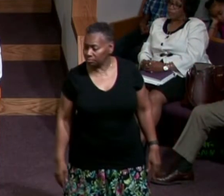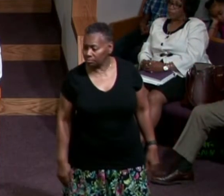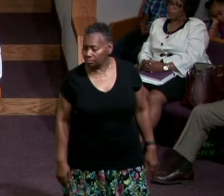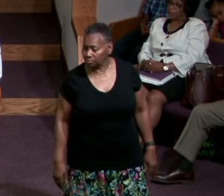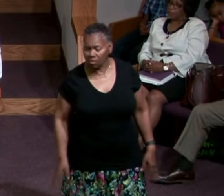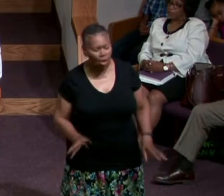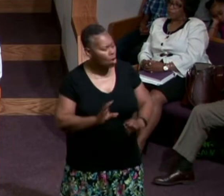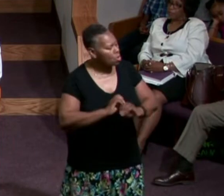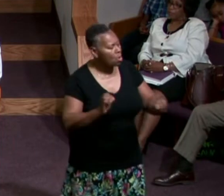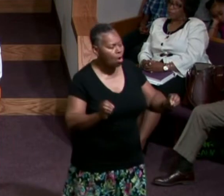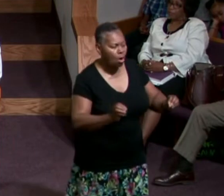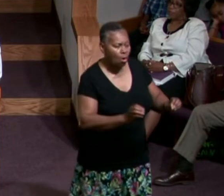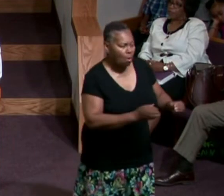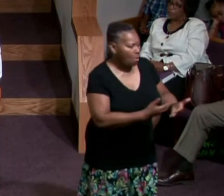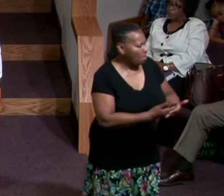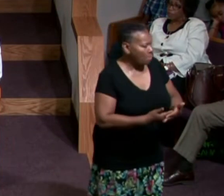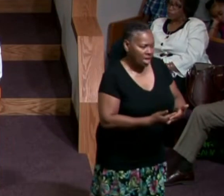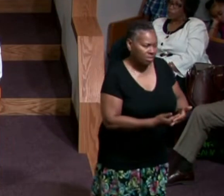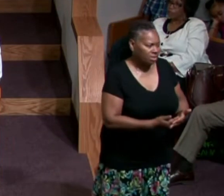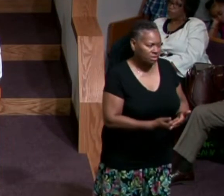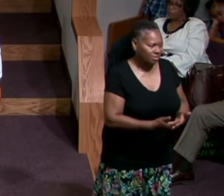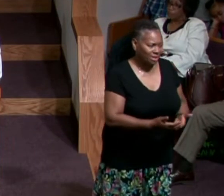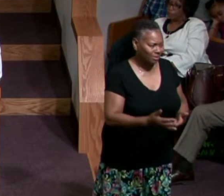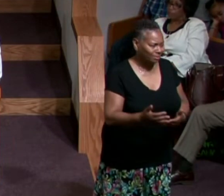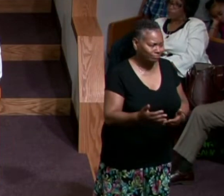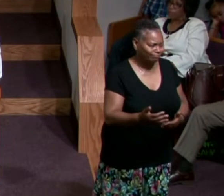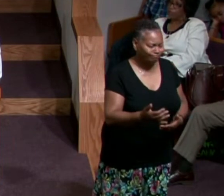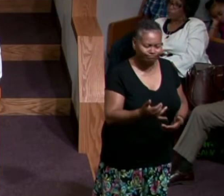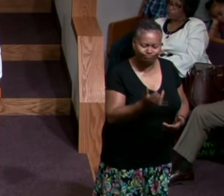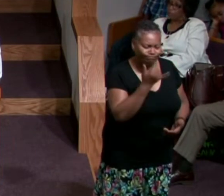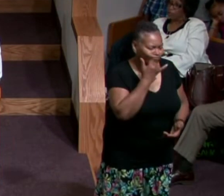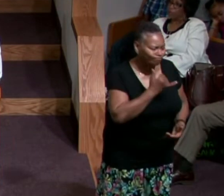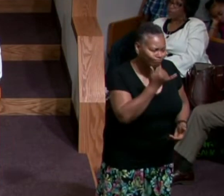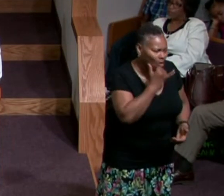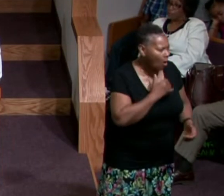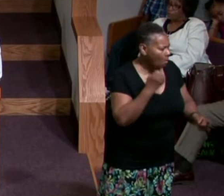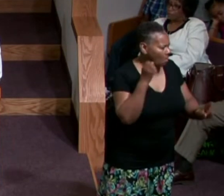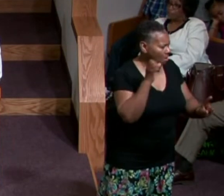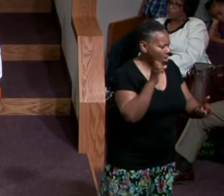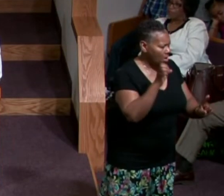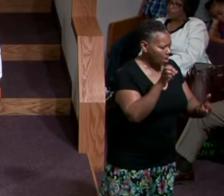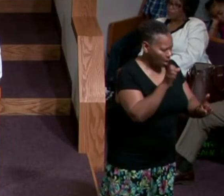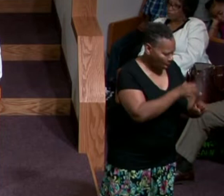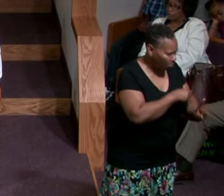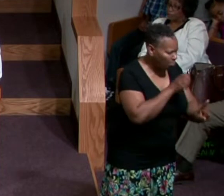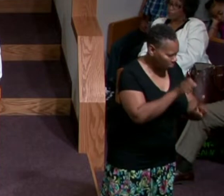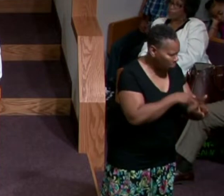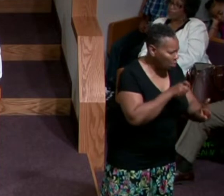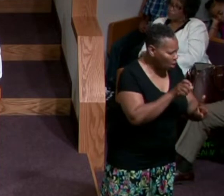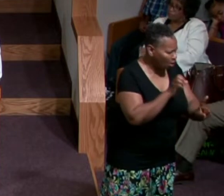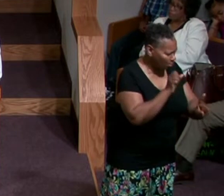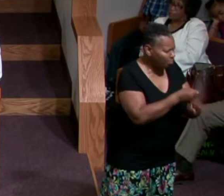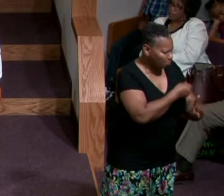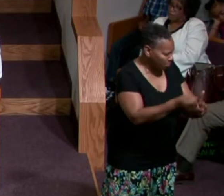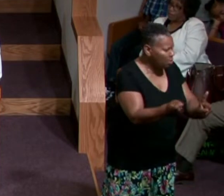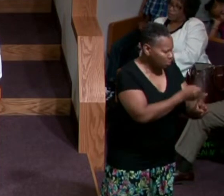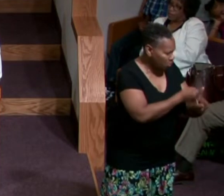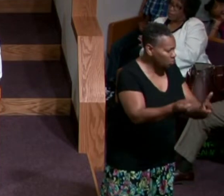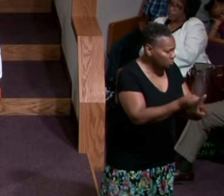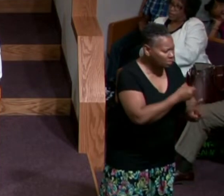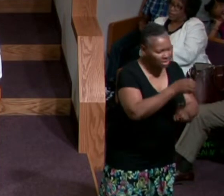No child should be mistreated or abused because of the actions of their